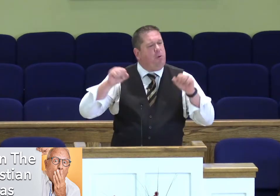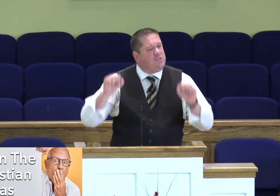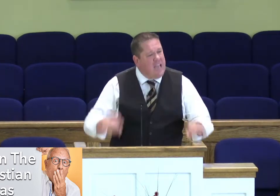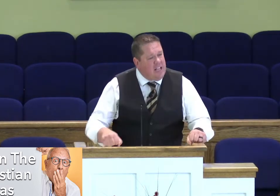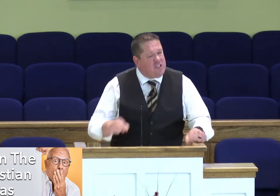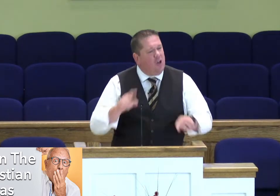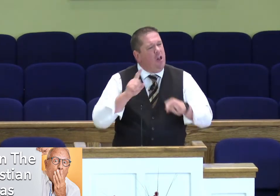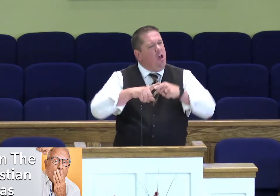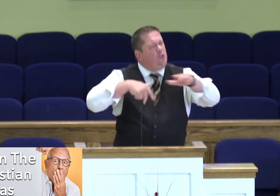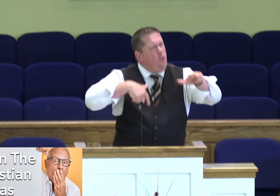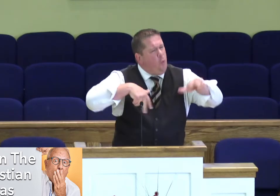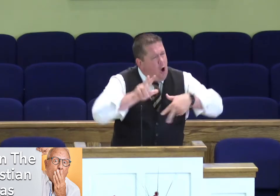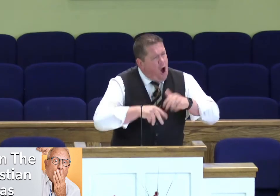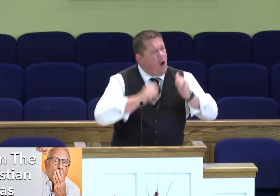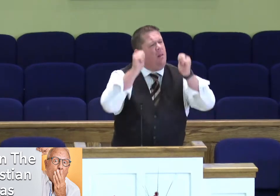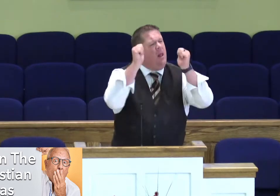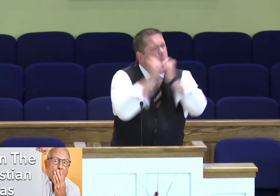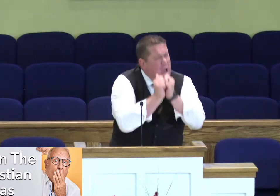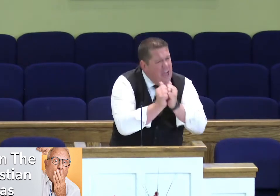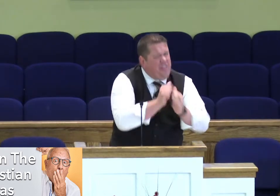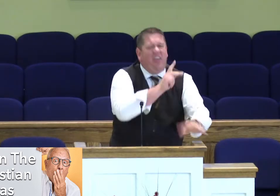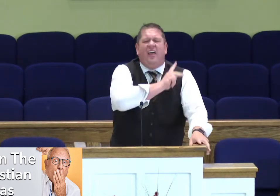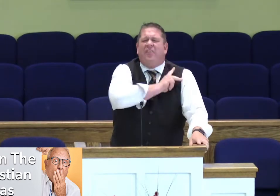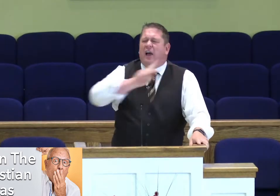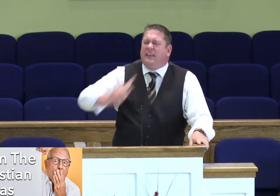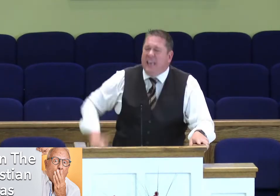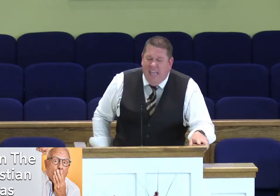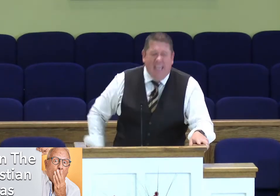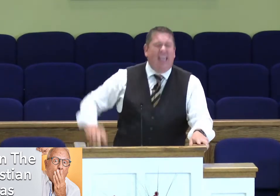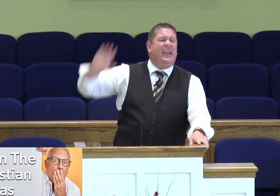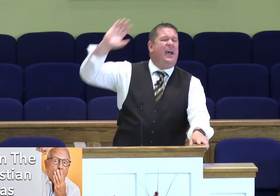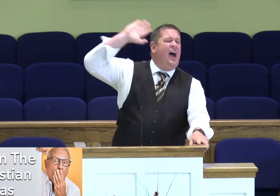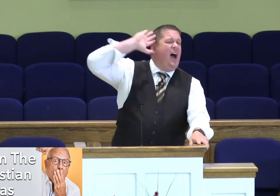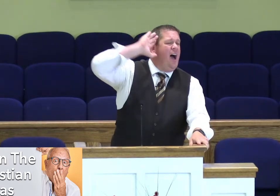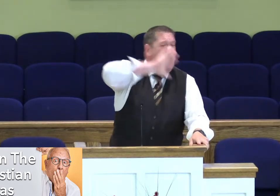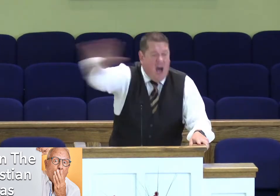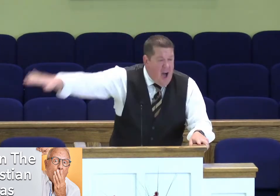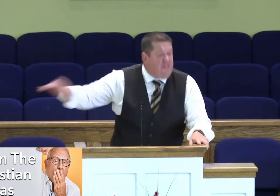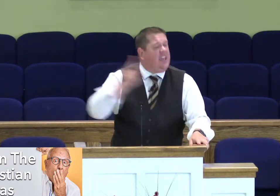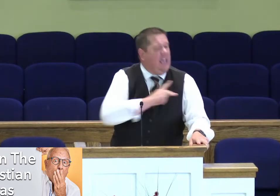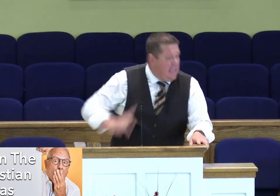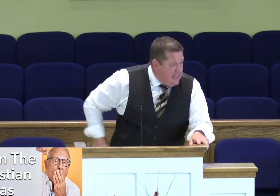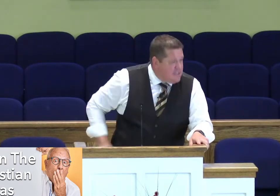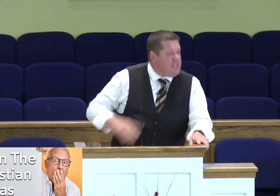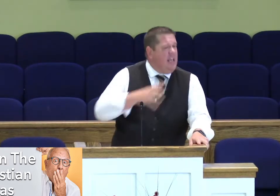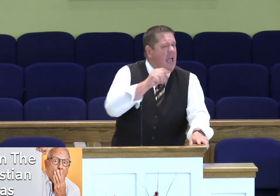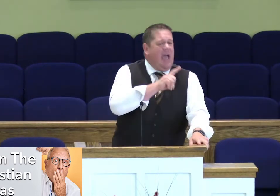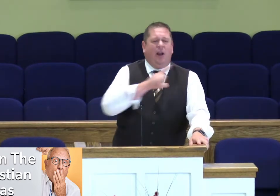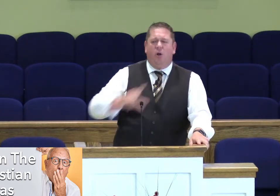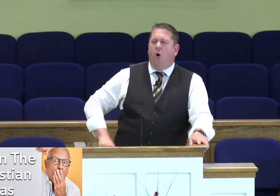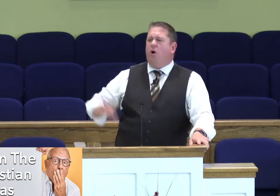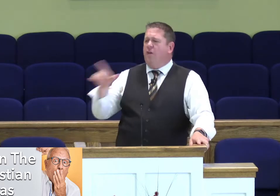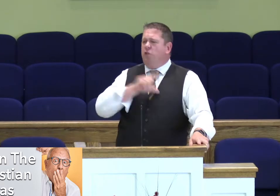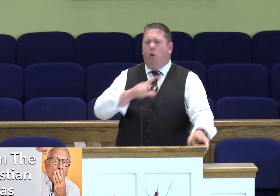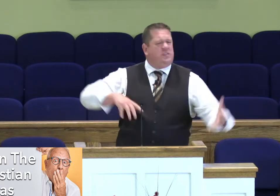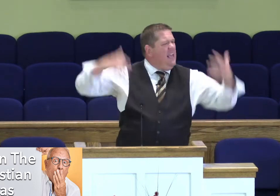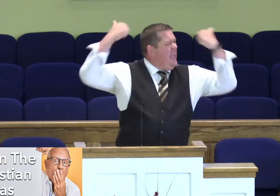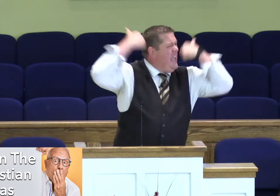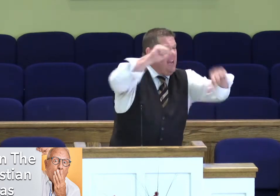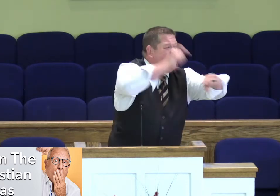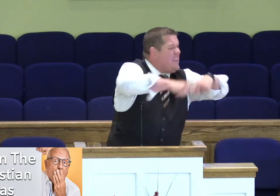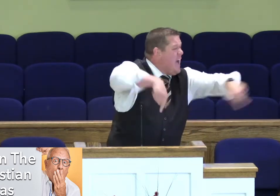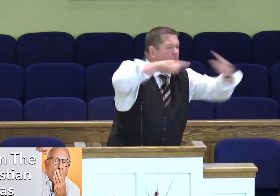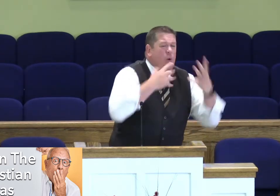have the potential to walk with the King of Kings and Lord of